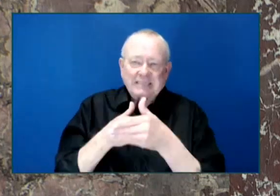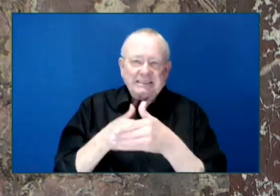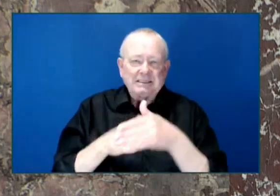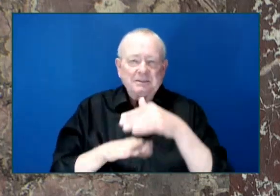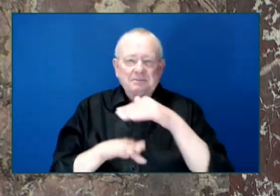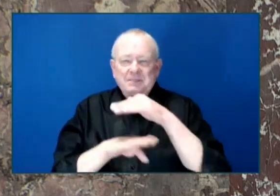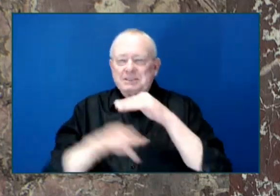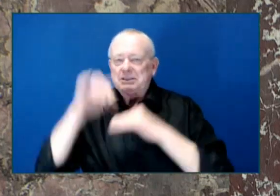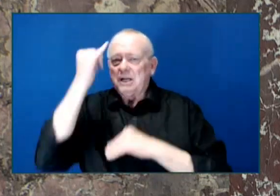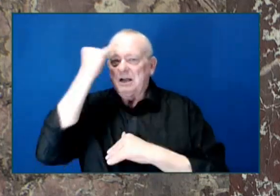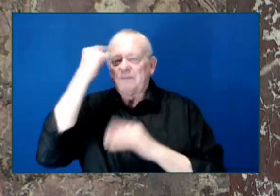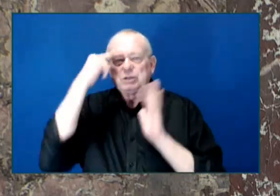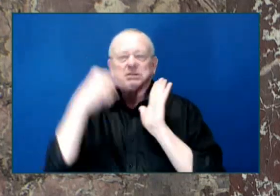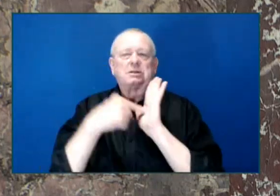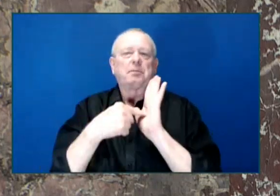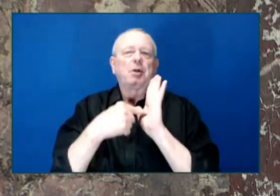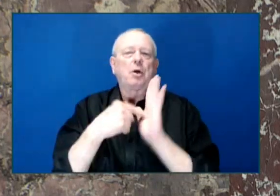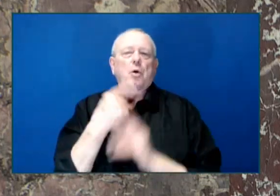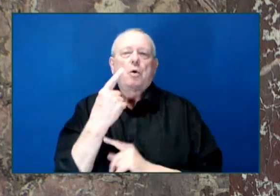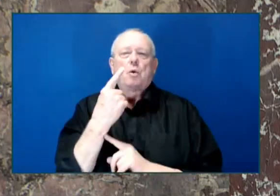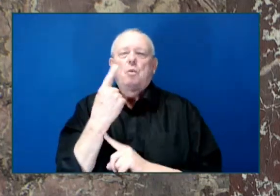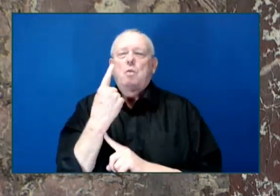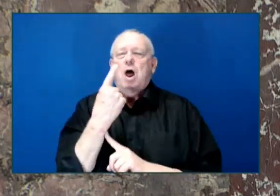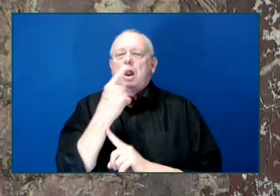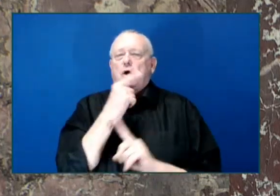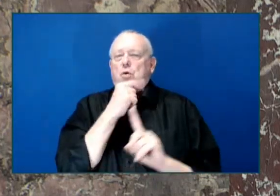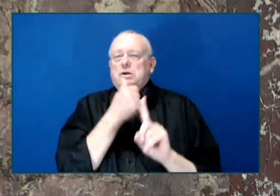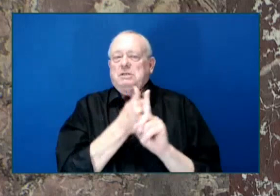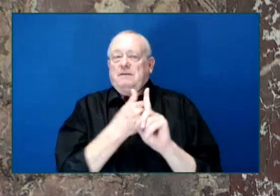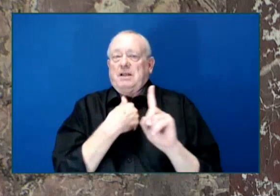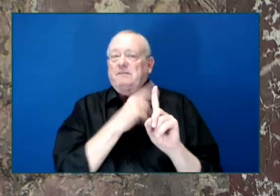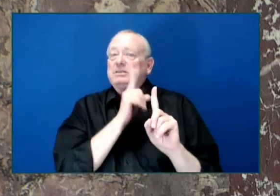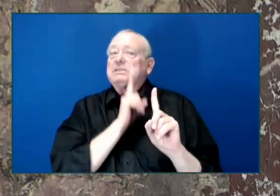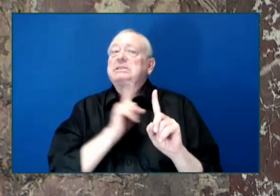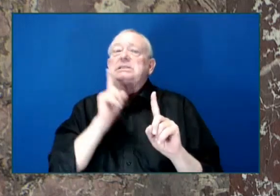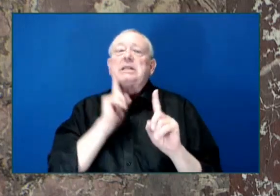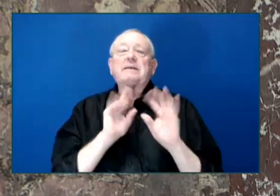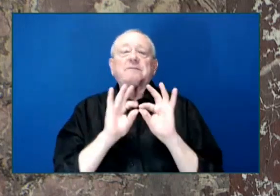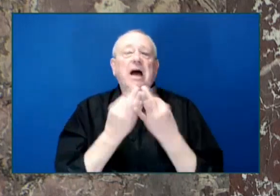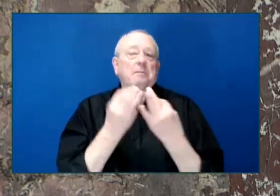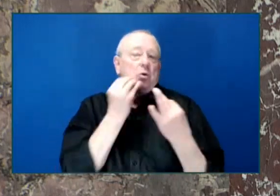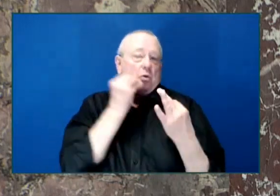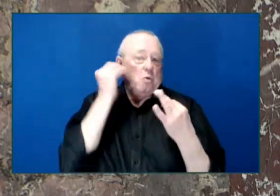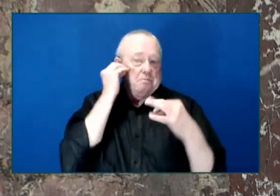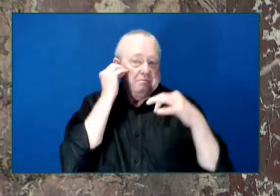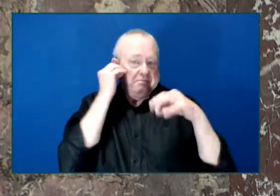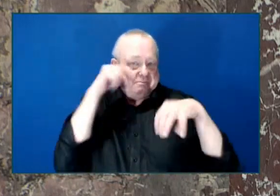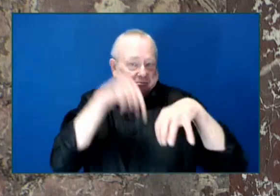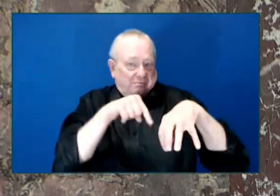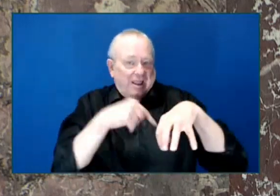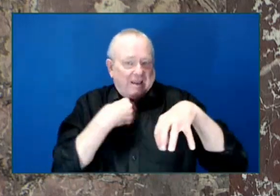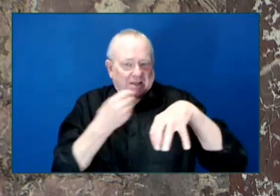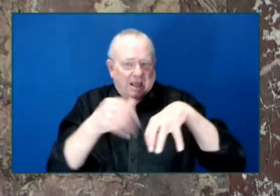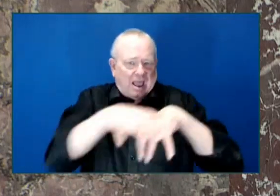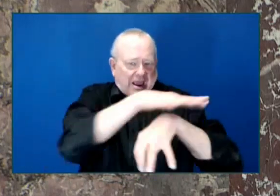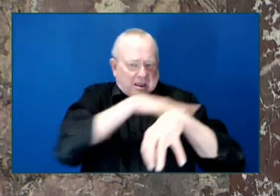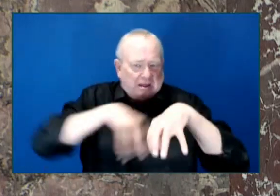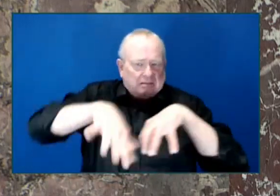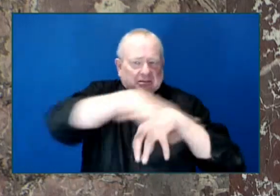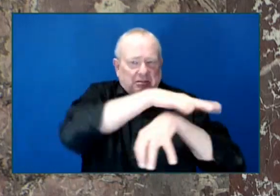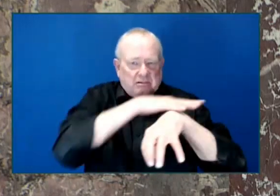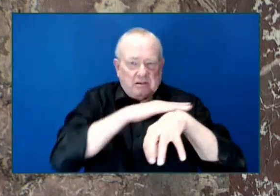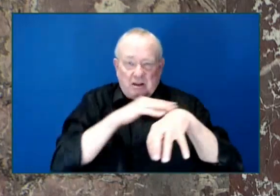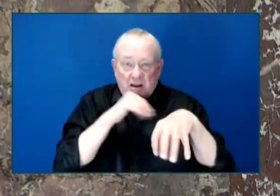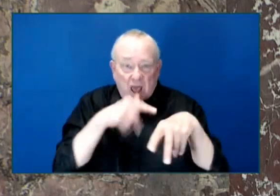develop more than one unit on that property, for them to stand up in opposition to that, the most affordable kind of